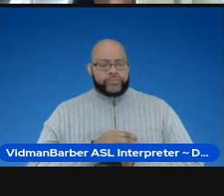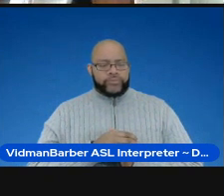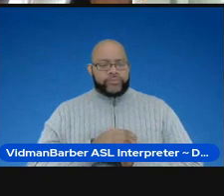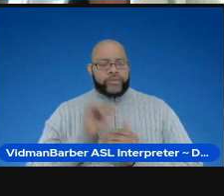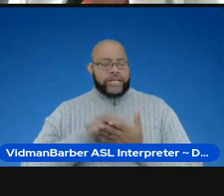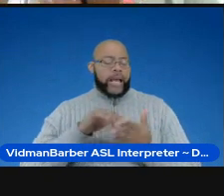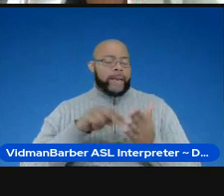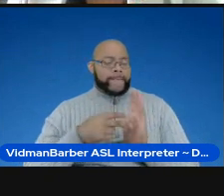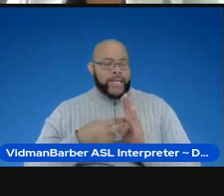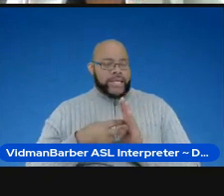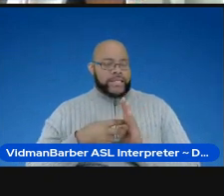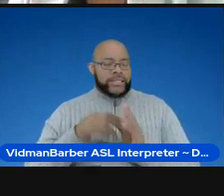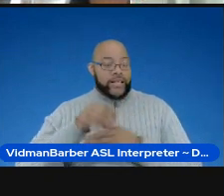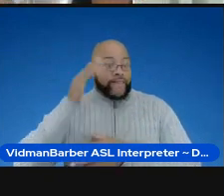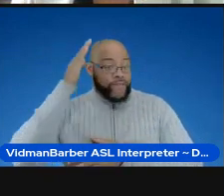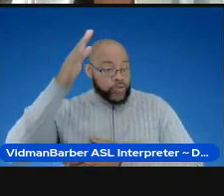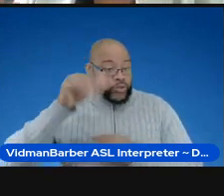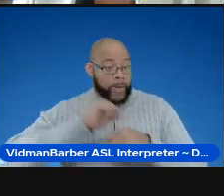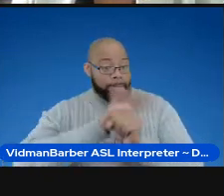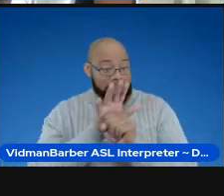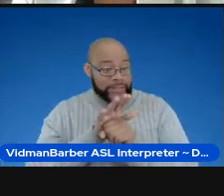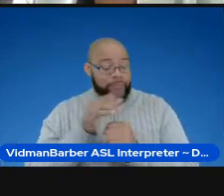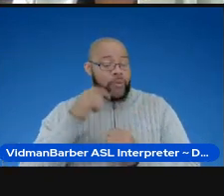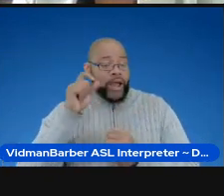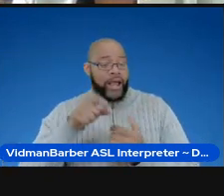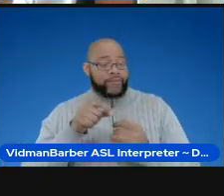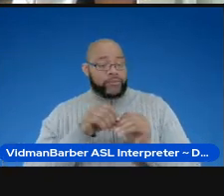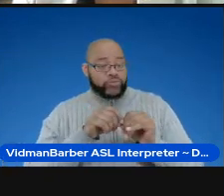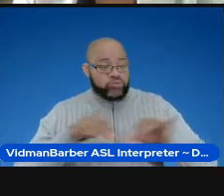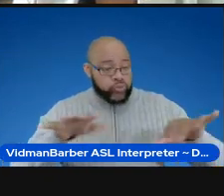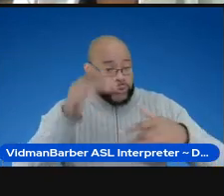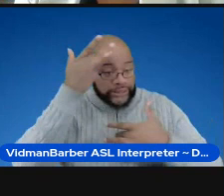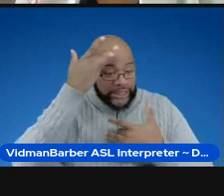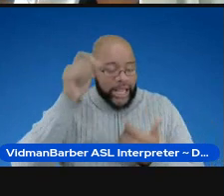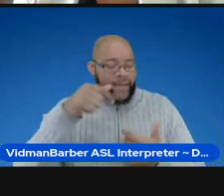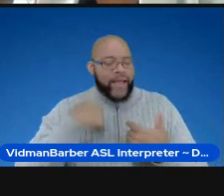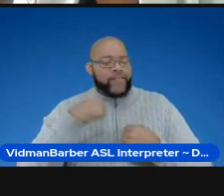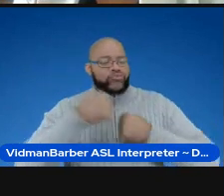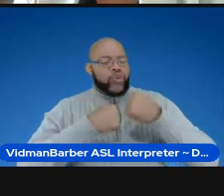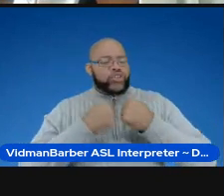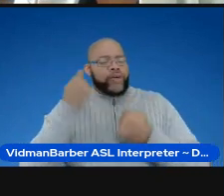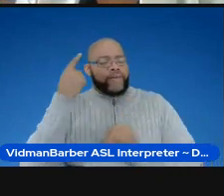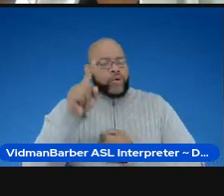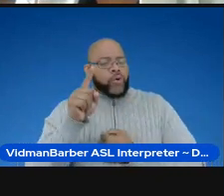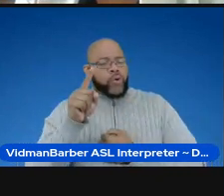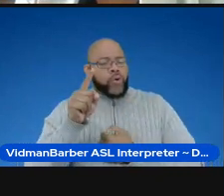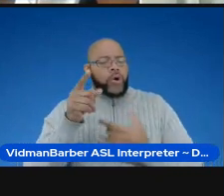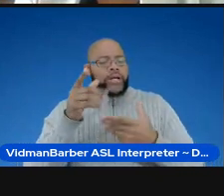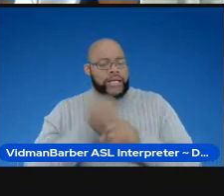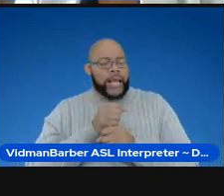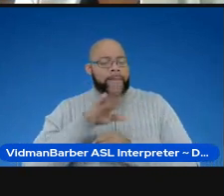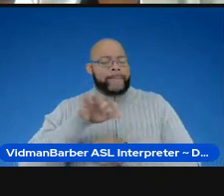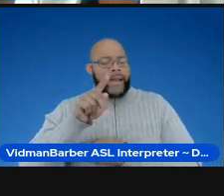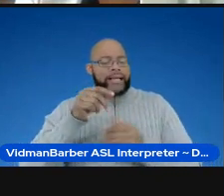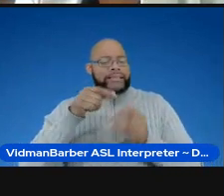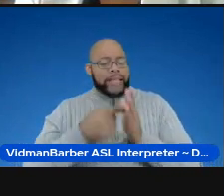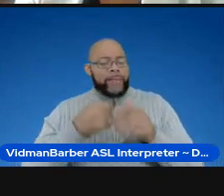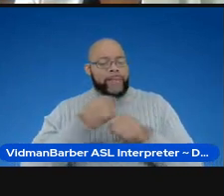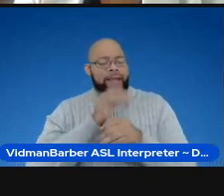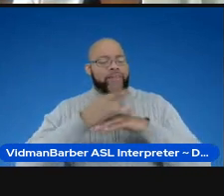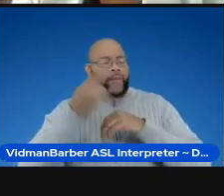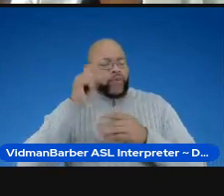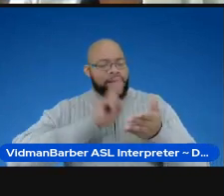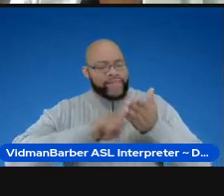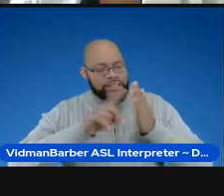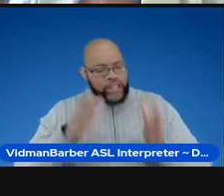just means in future pandemics, we have to think about having the infrastructure for biobanking samples quickly and making those available for